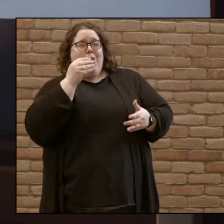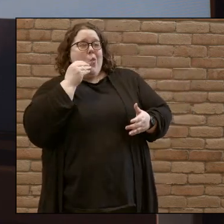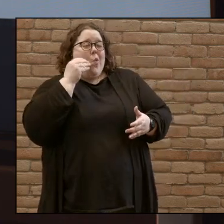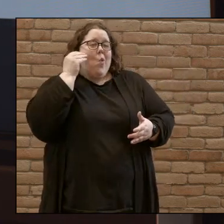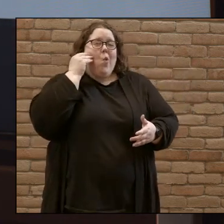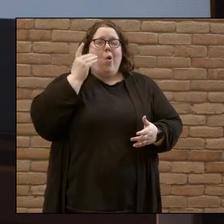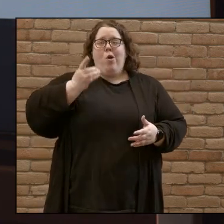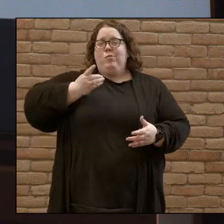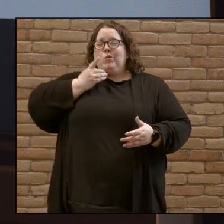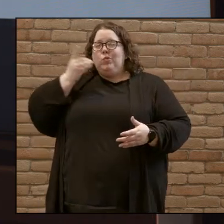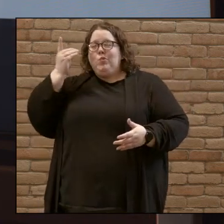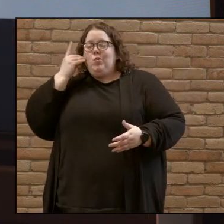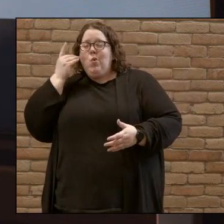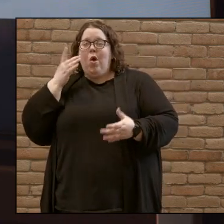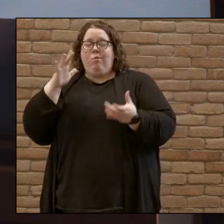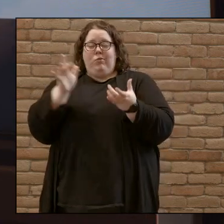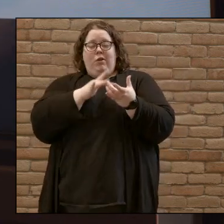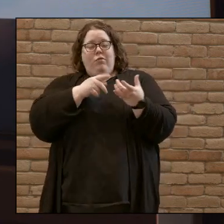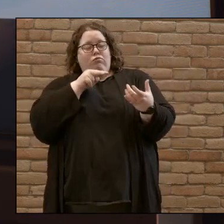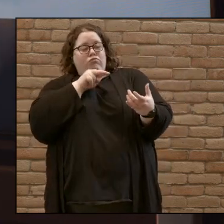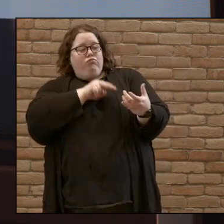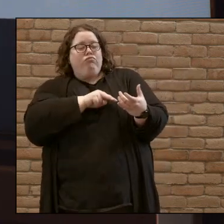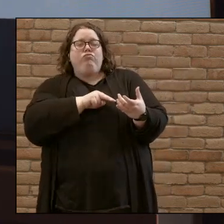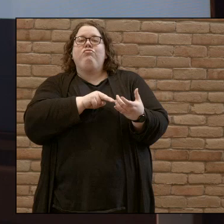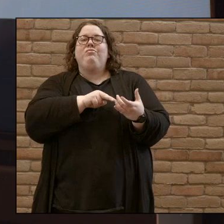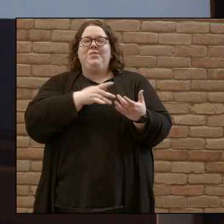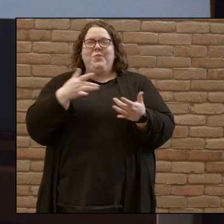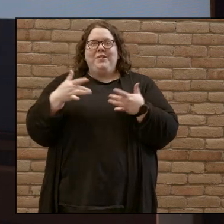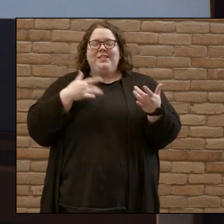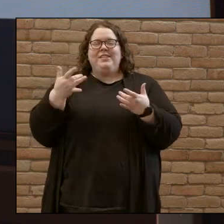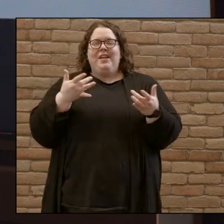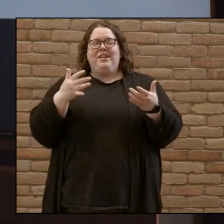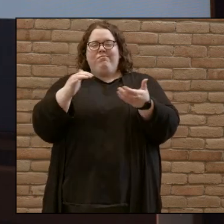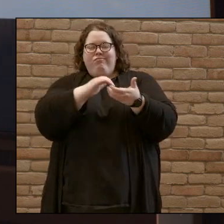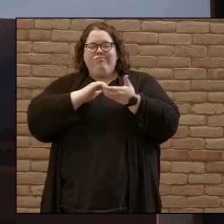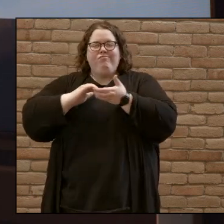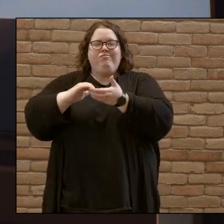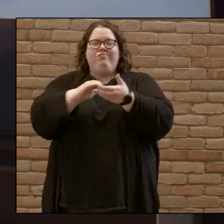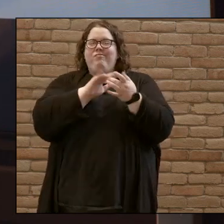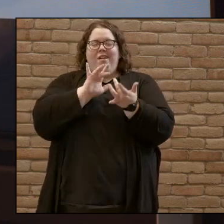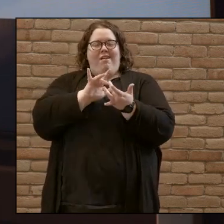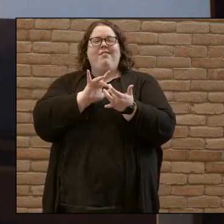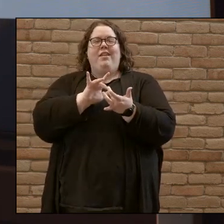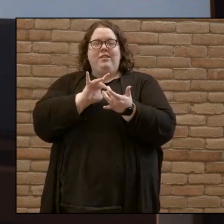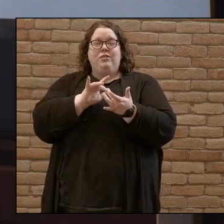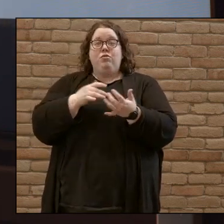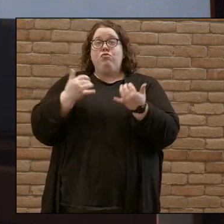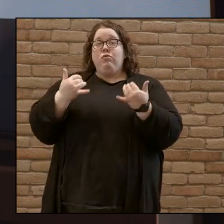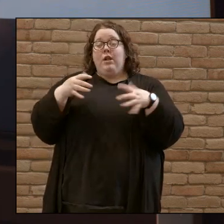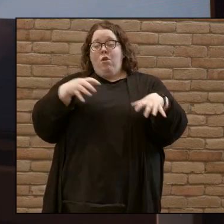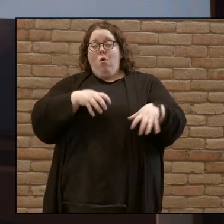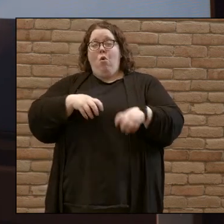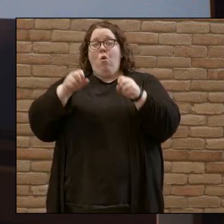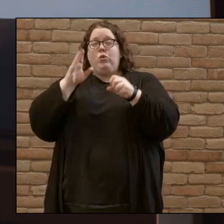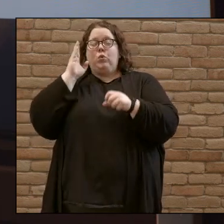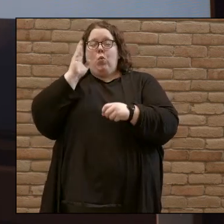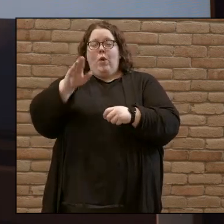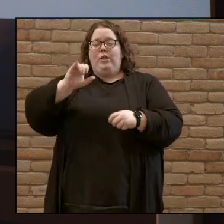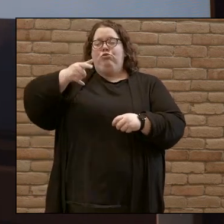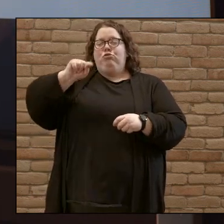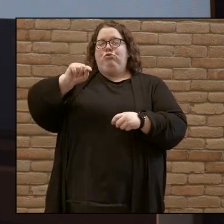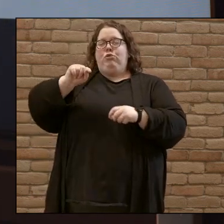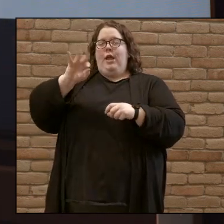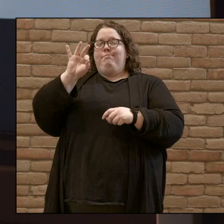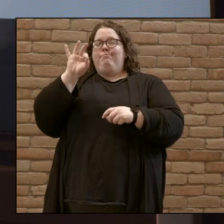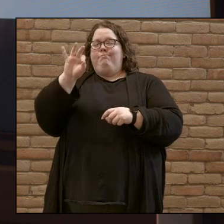phone. We are excited about that opportunity. So right now, our online service hosts are going to put a link in the chat for you